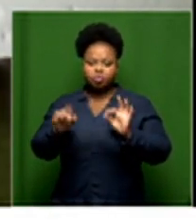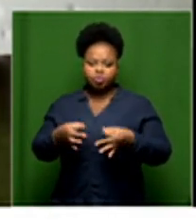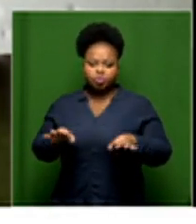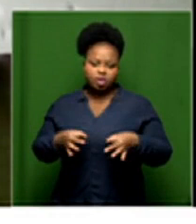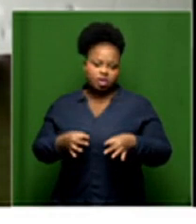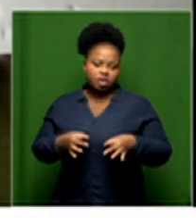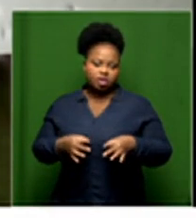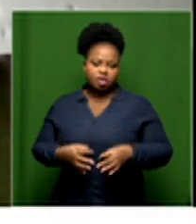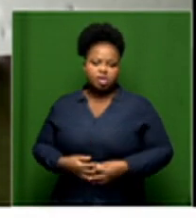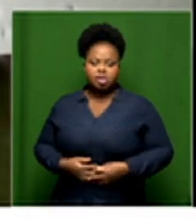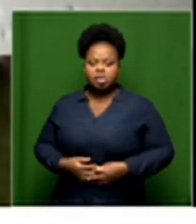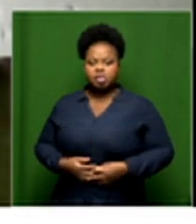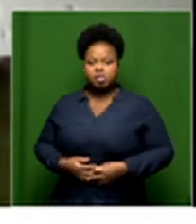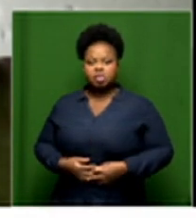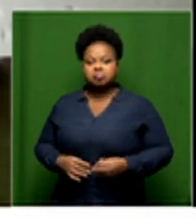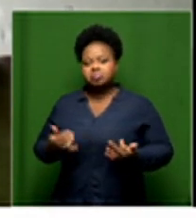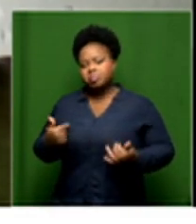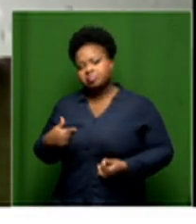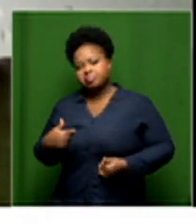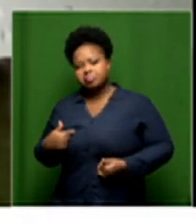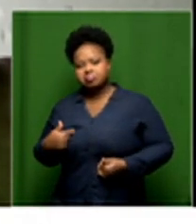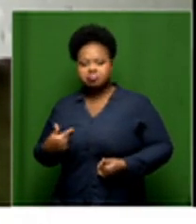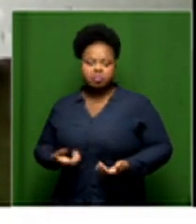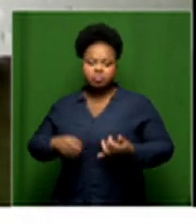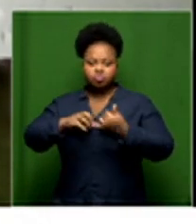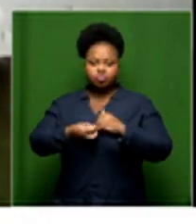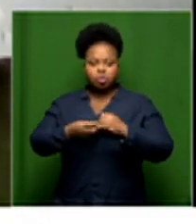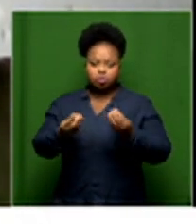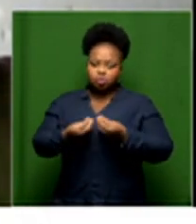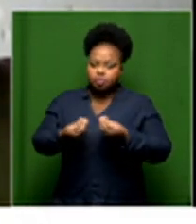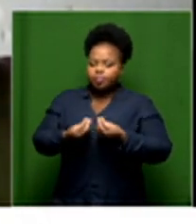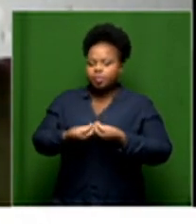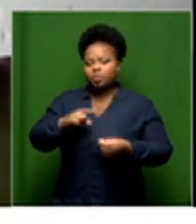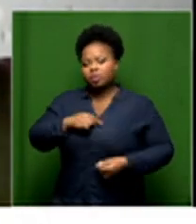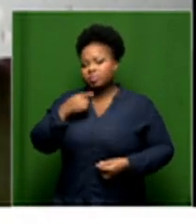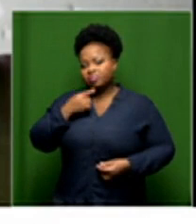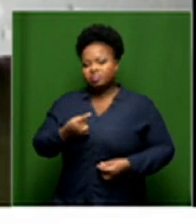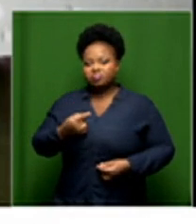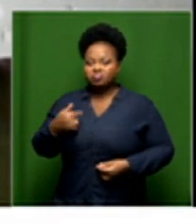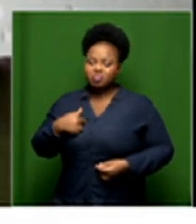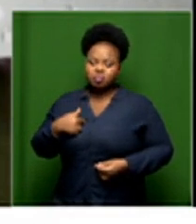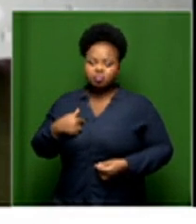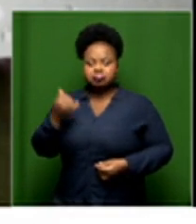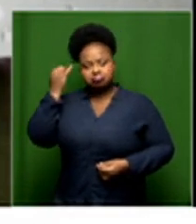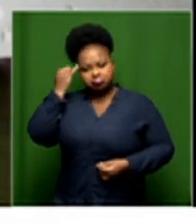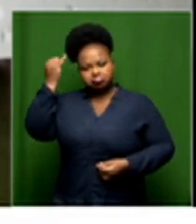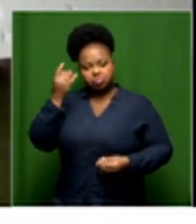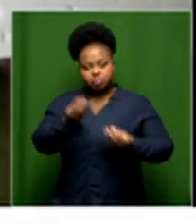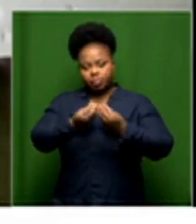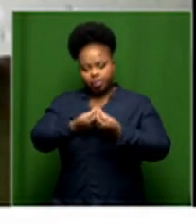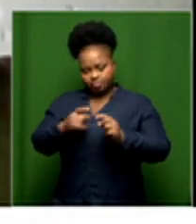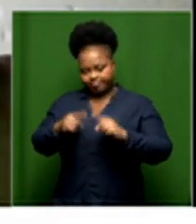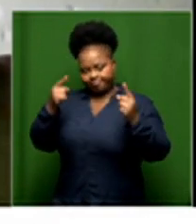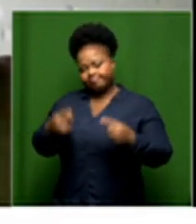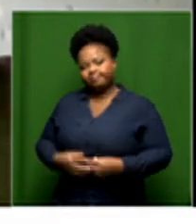house. So basically, I'm just trying to come with something. Like I said, I'm a producer as well, so I'm trying to come up with something